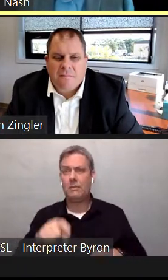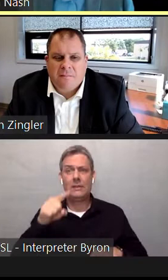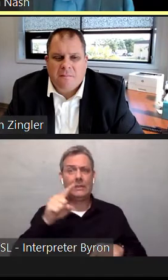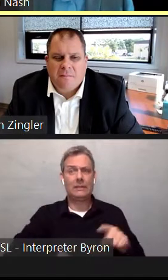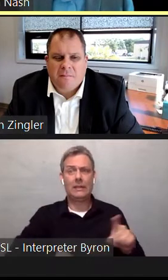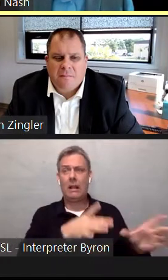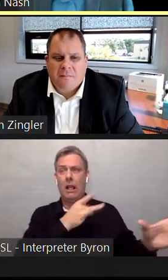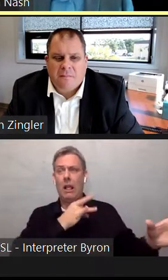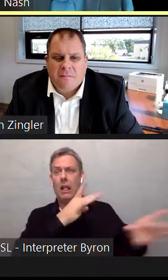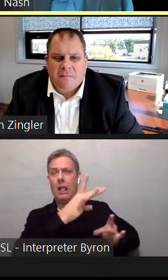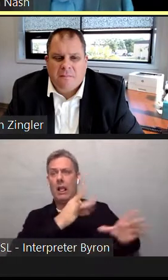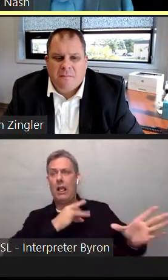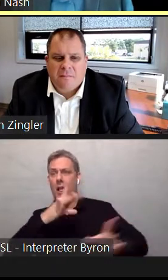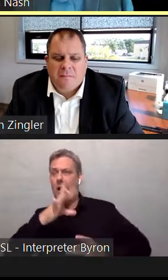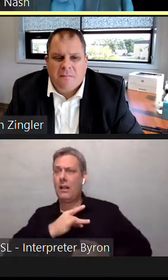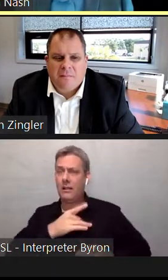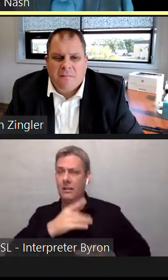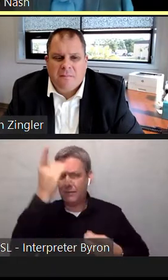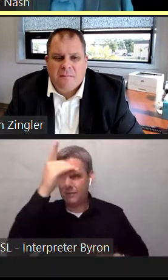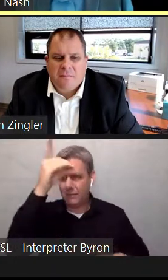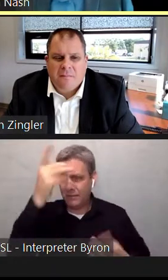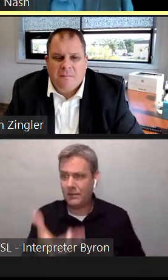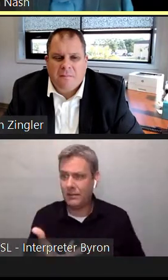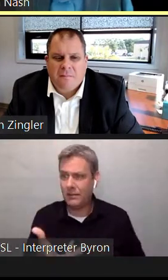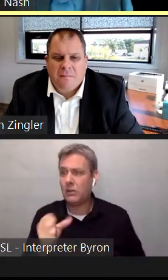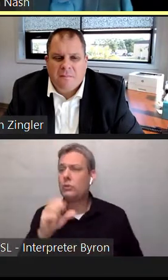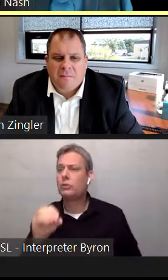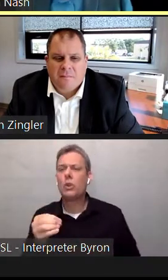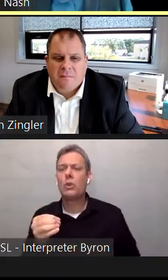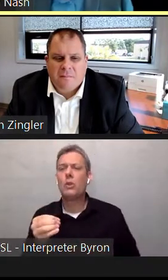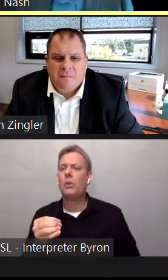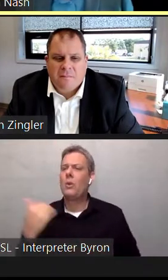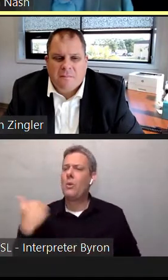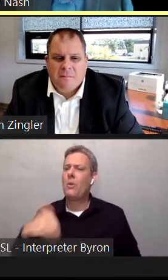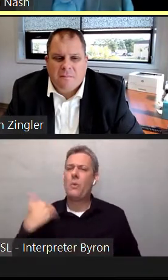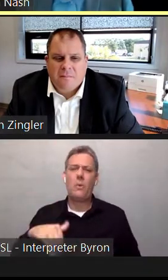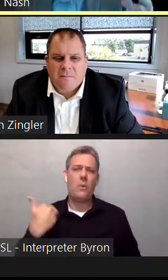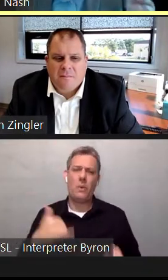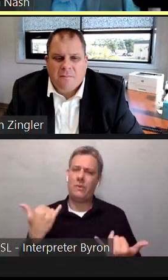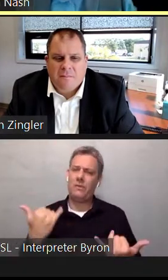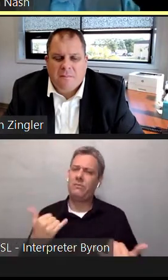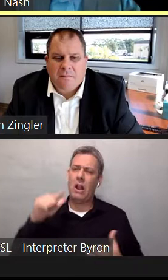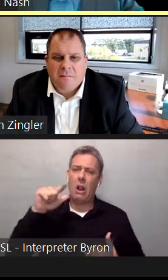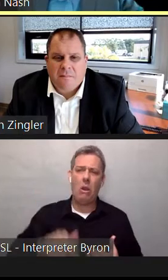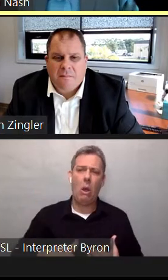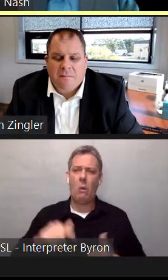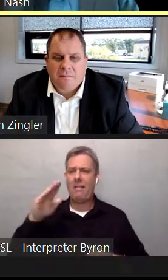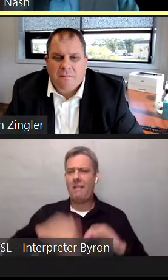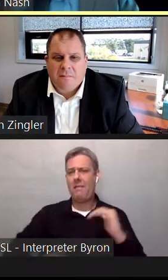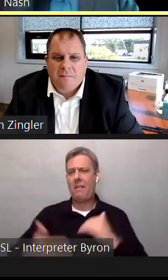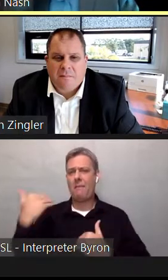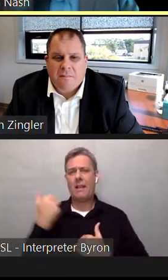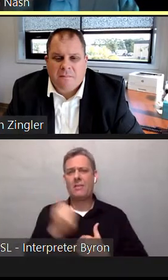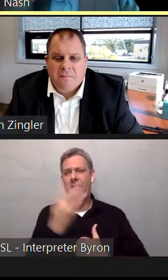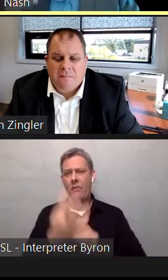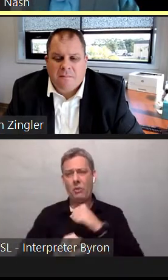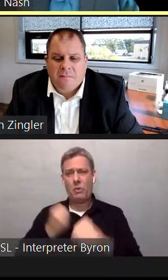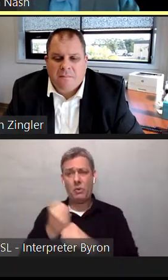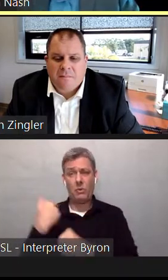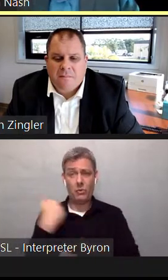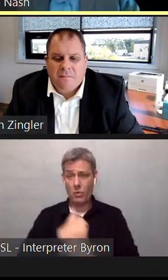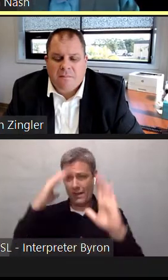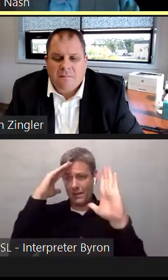up somewhat, but again, it's much lower than it has been in the past few years. And we expect that as the